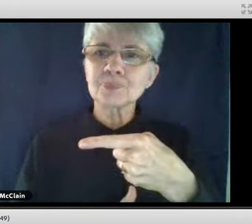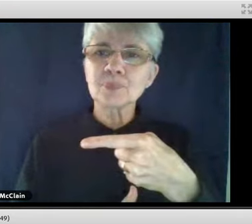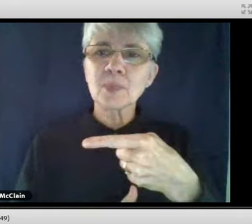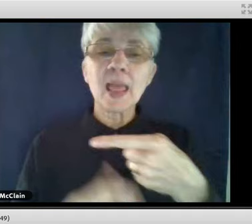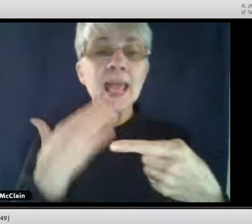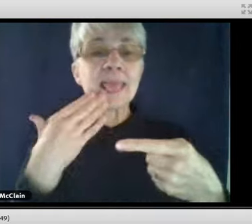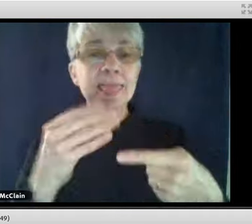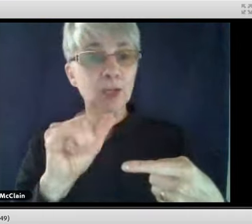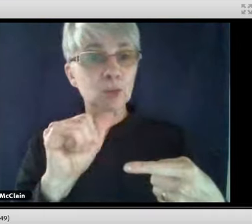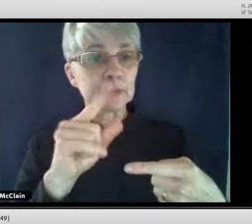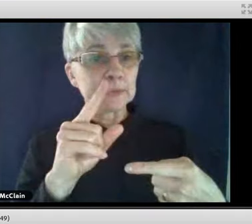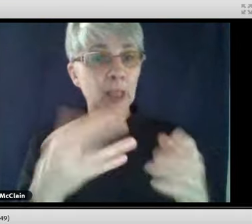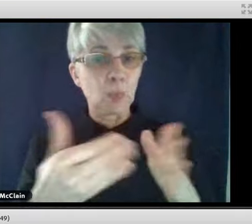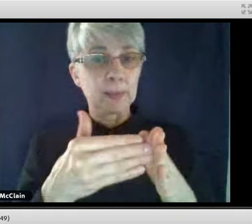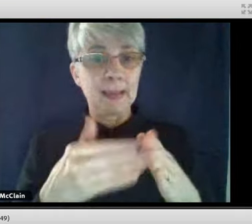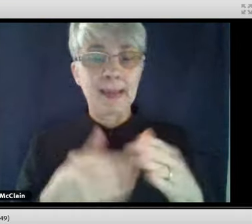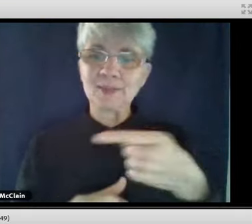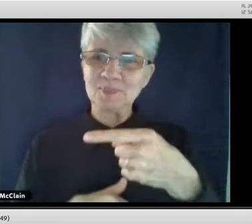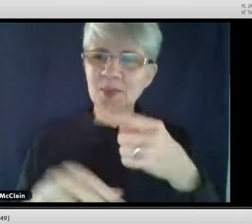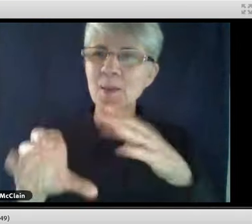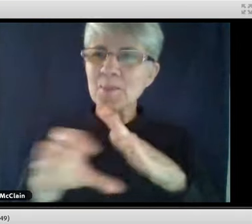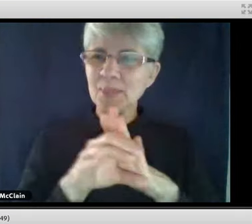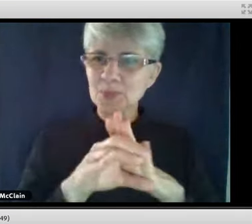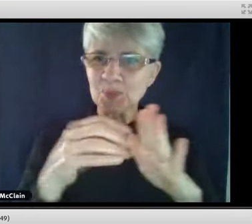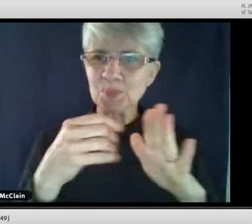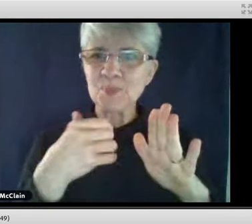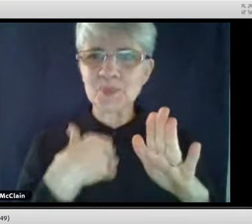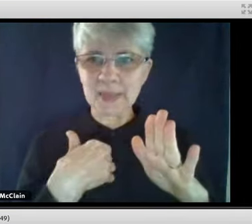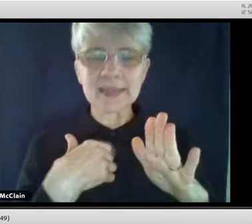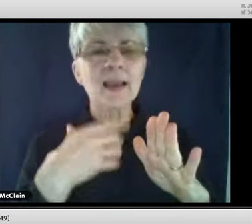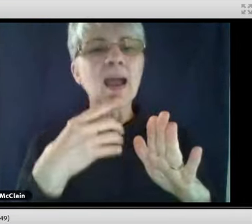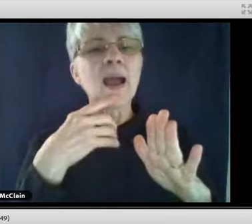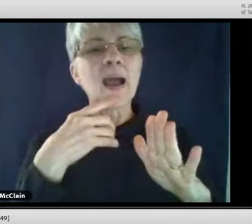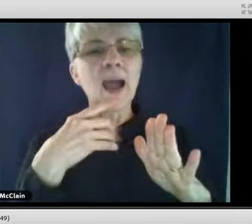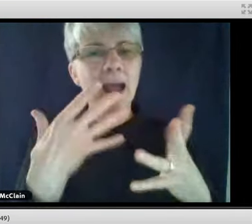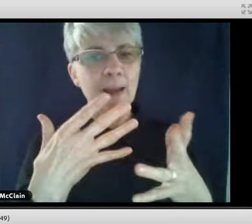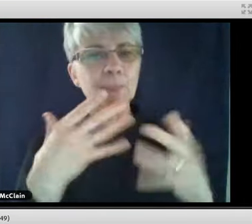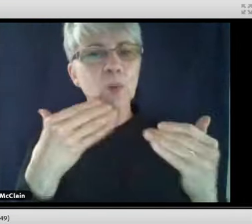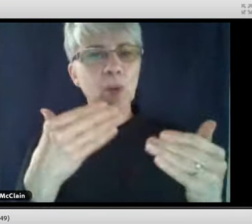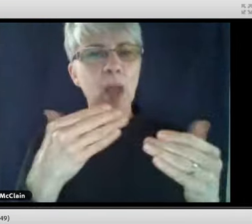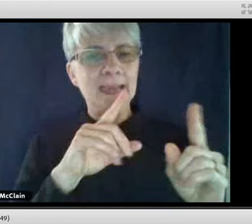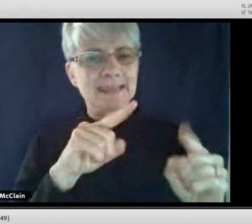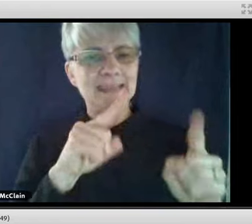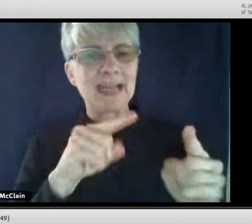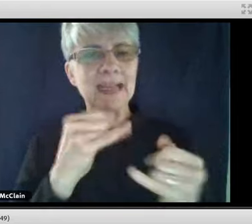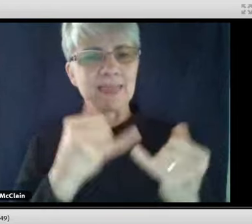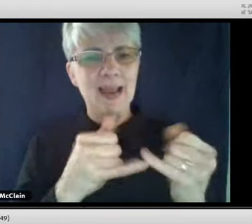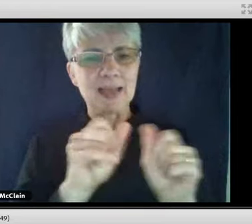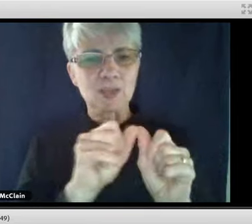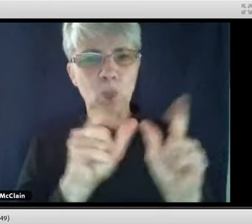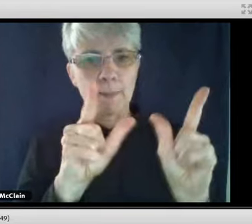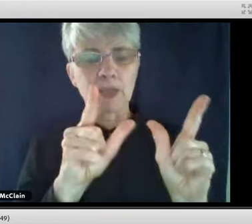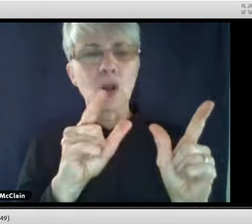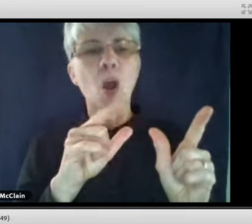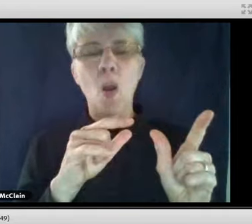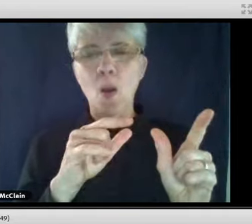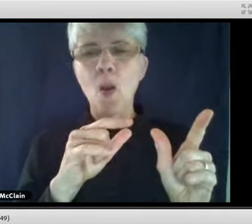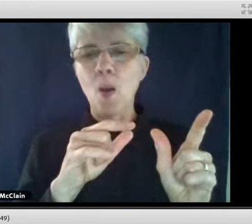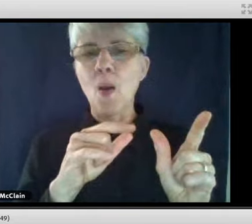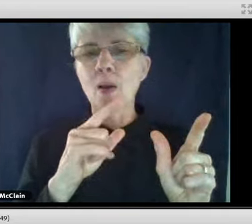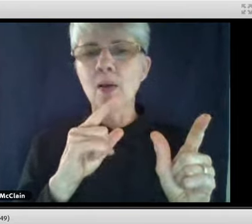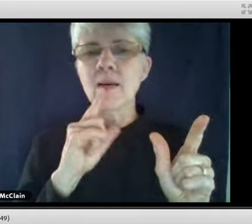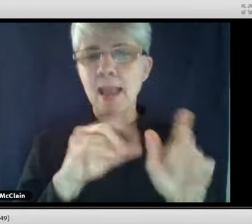you, Taylor, again. This is me. So, those who attended the last webinar, I introduced myself with